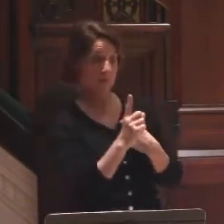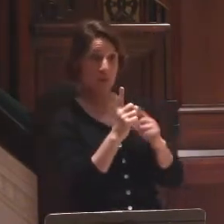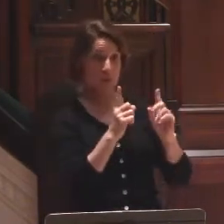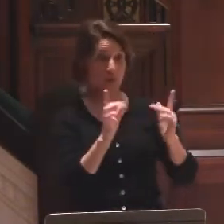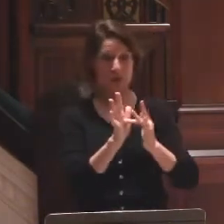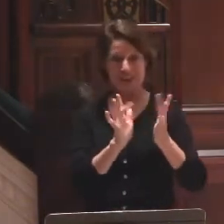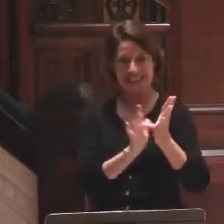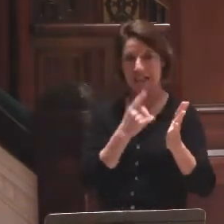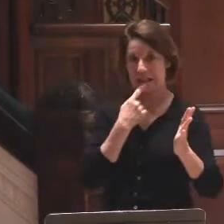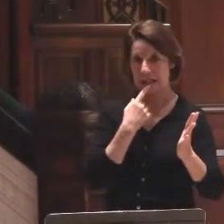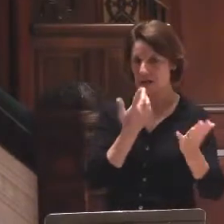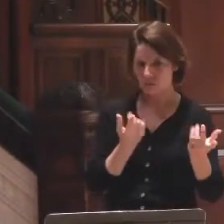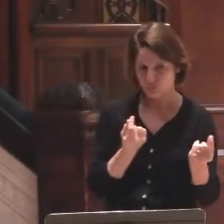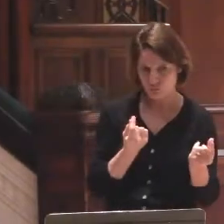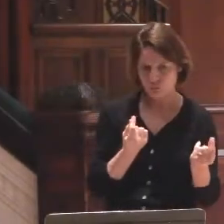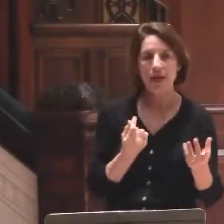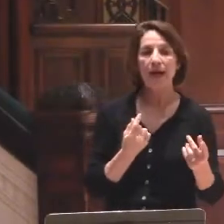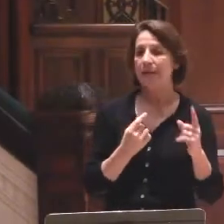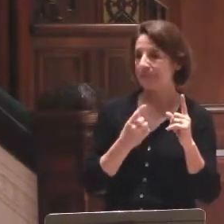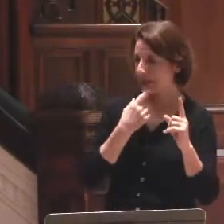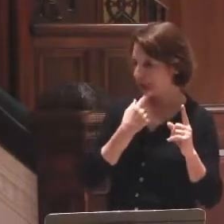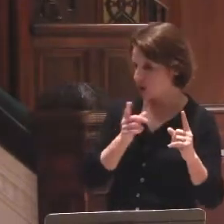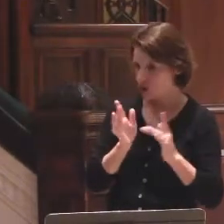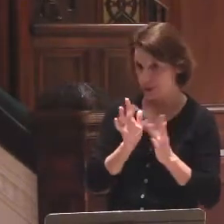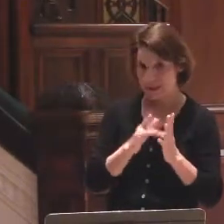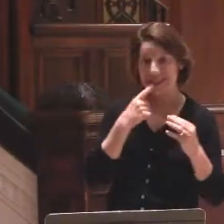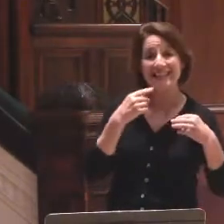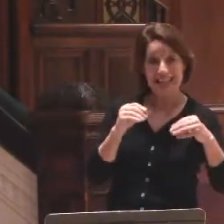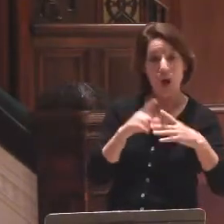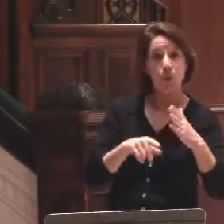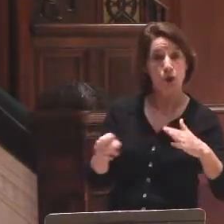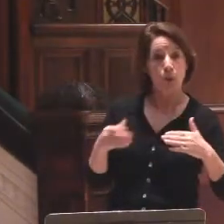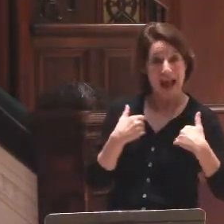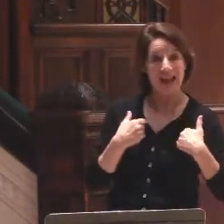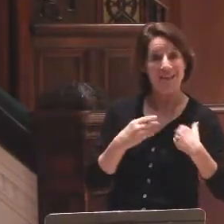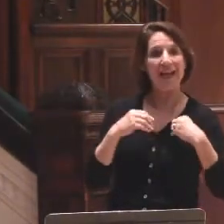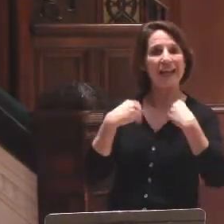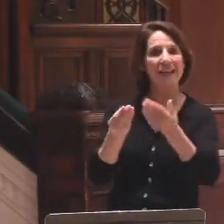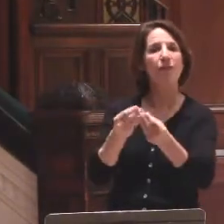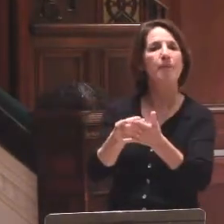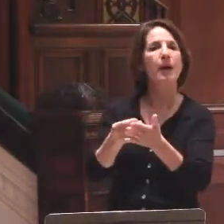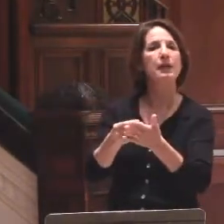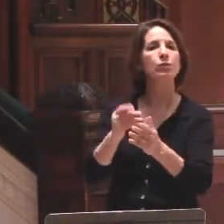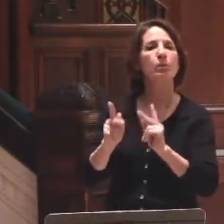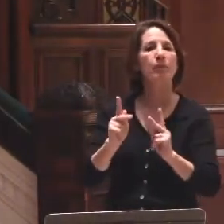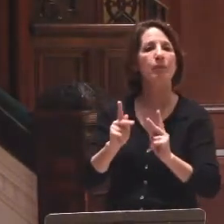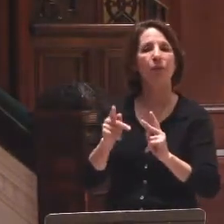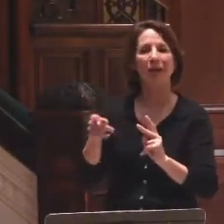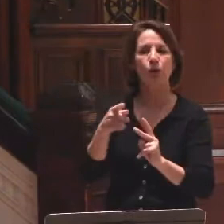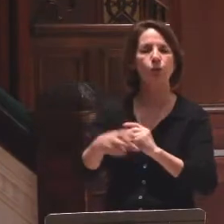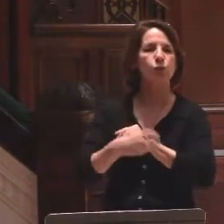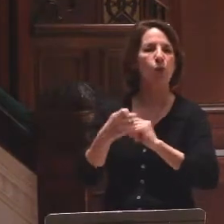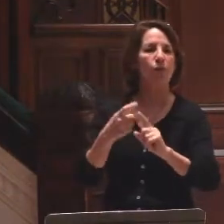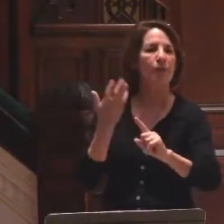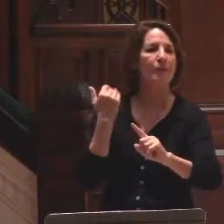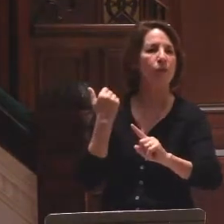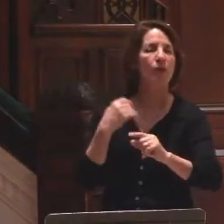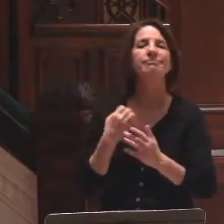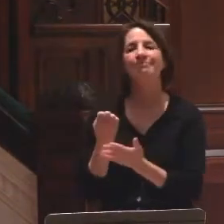question, what am I to do? Jesus says, sell what you have and give the money back to the people you defrauded. An economic